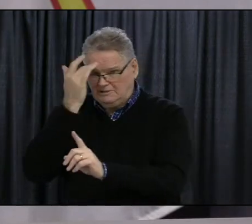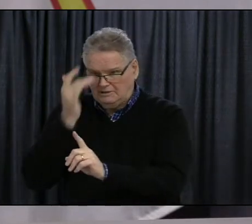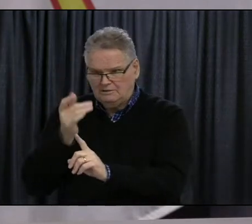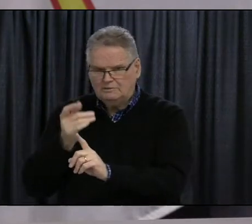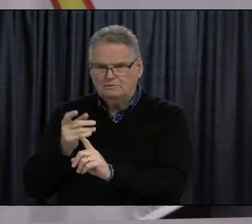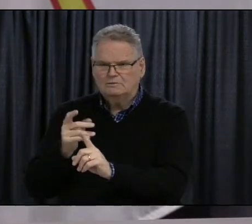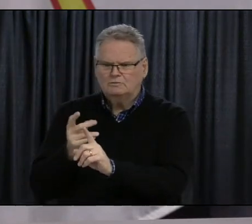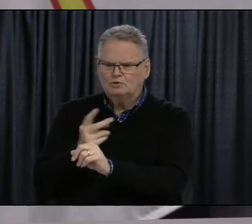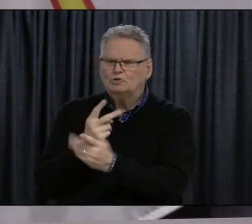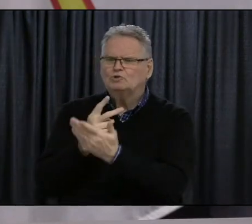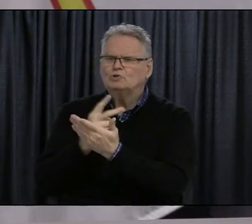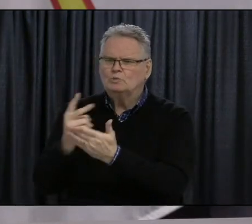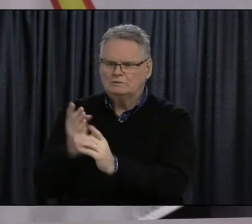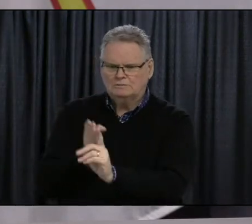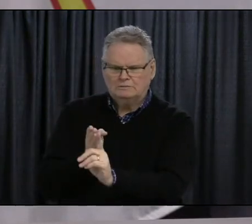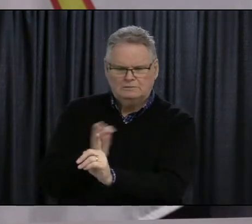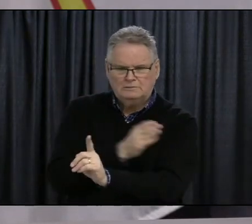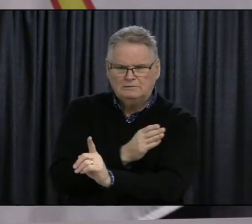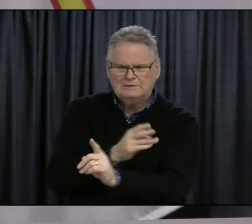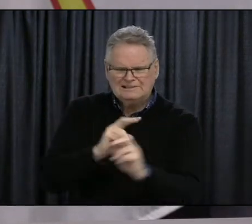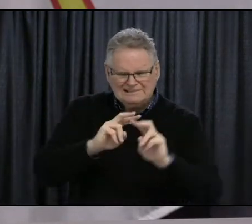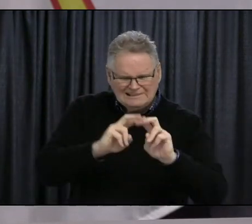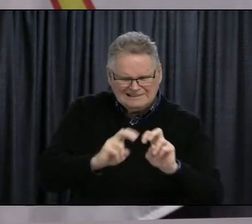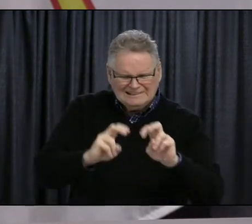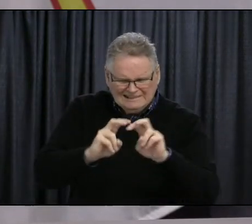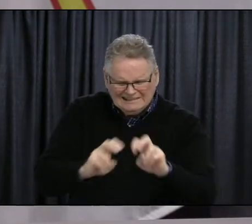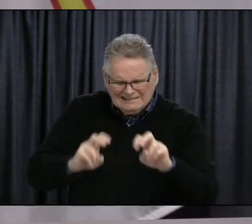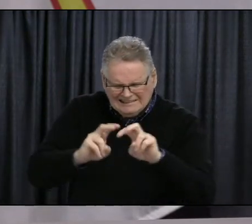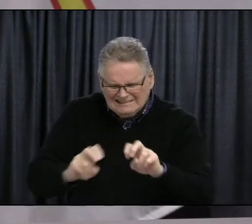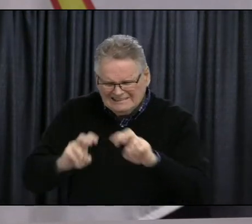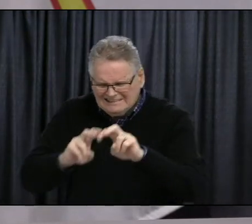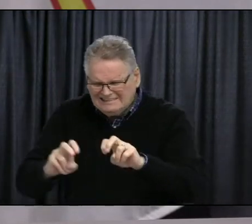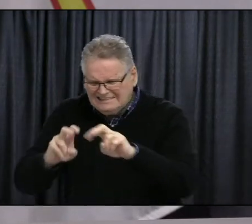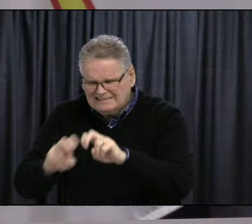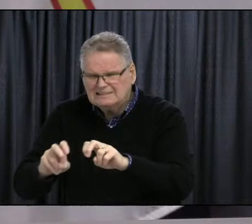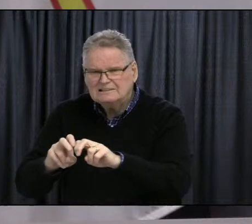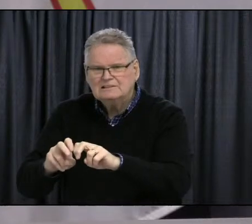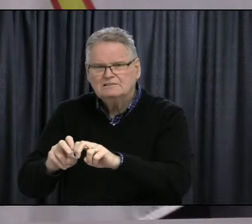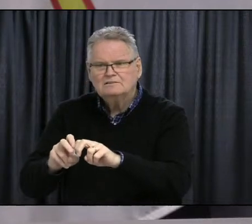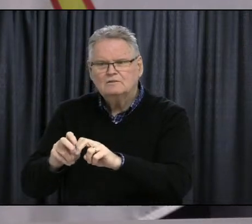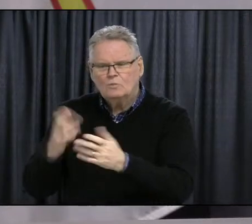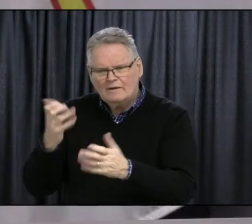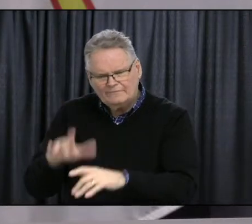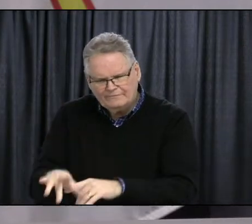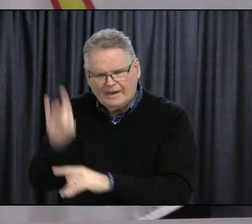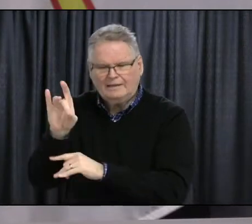where they were, who they were around, to see if there was a potential